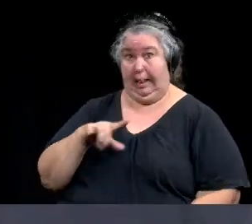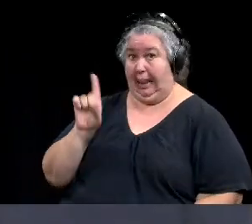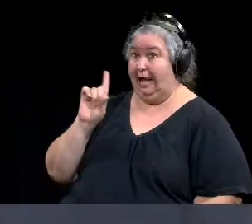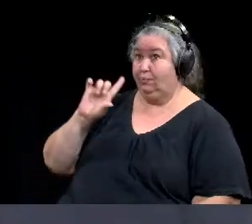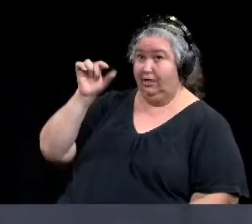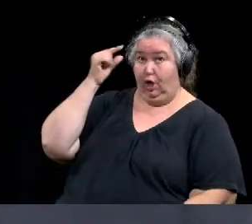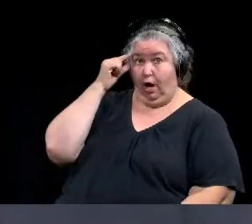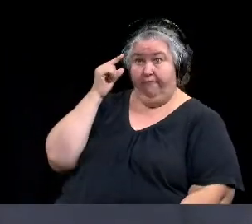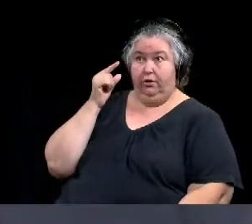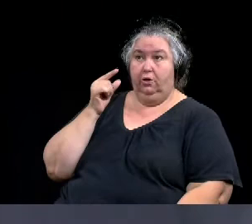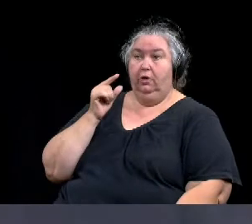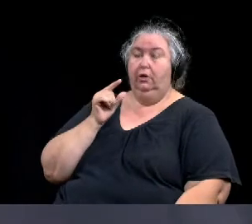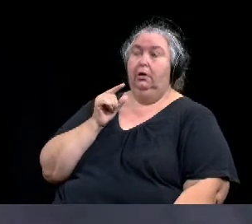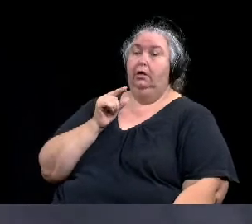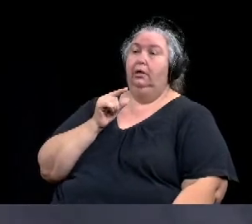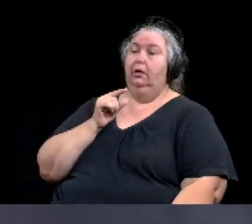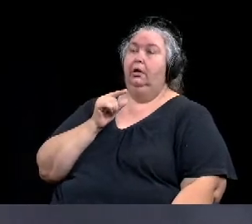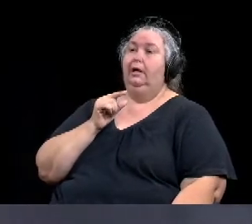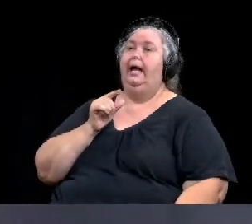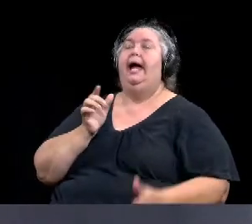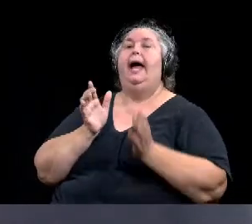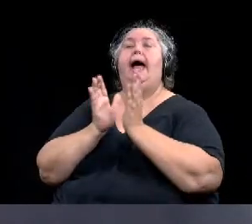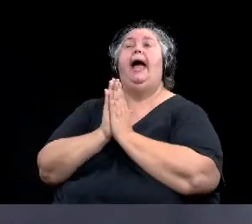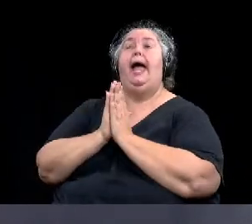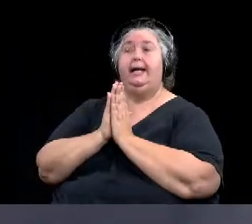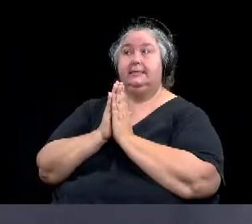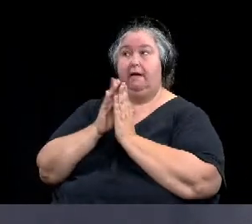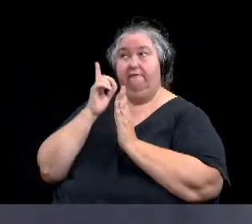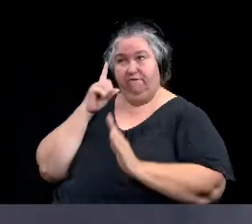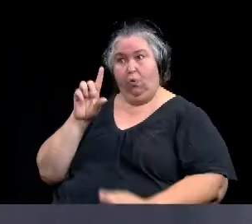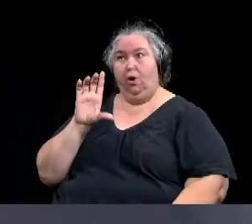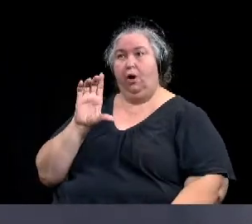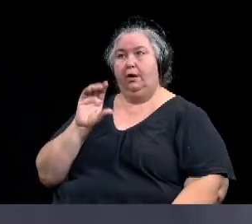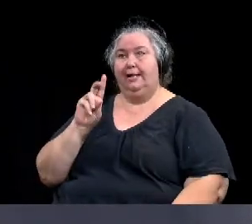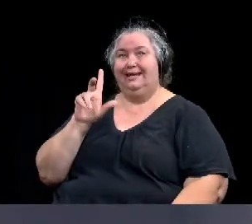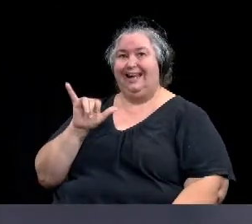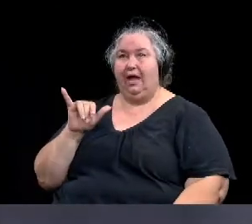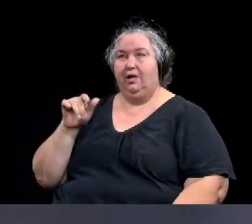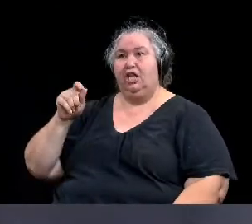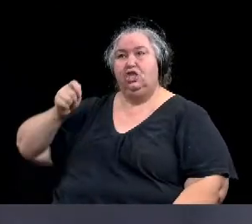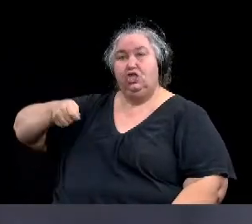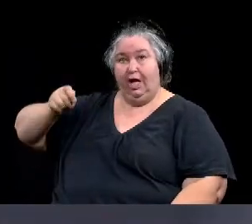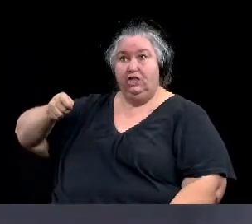asked for the county judges to reconsider